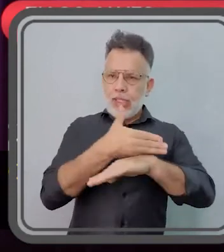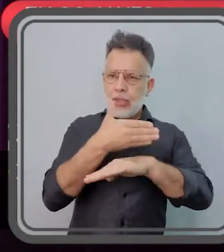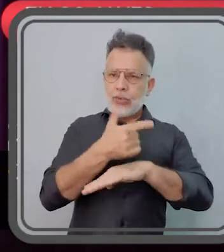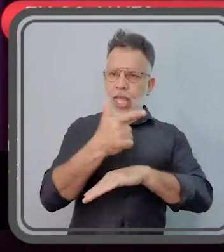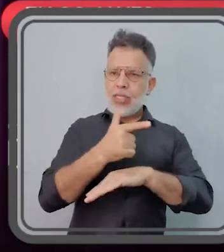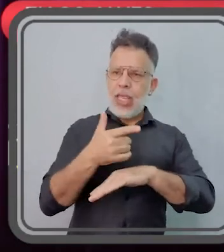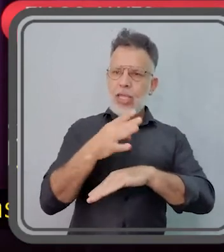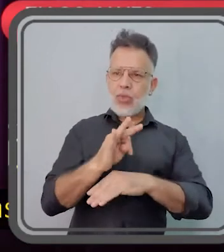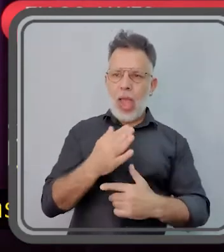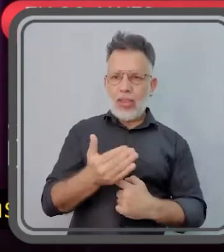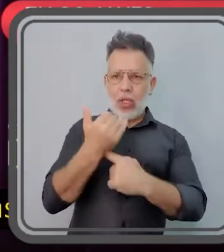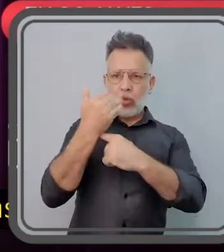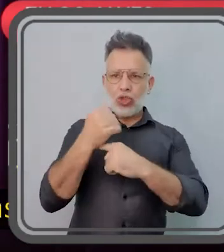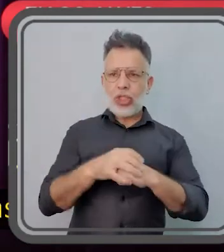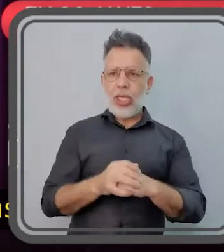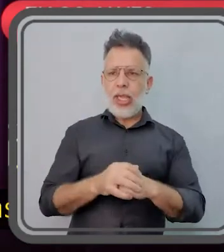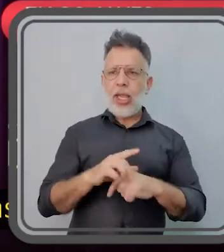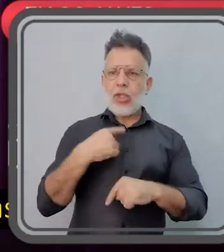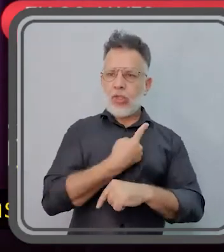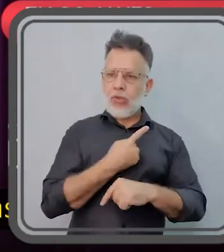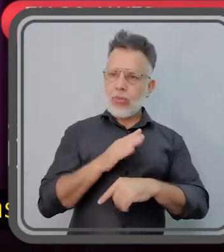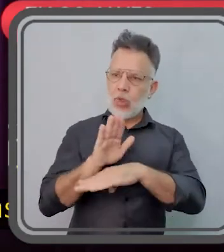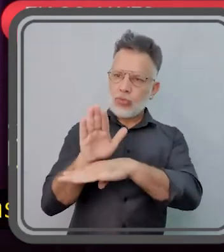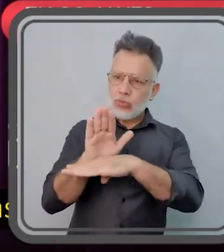or devices. And we go there,